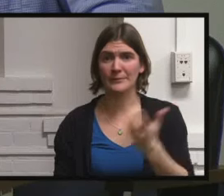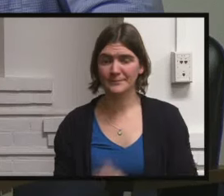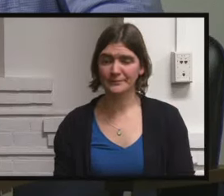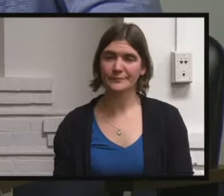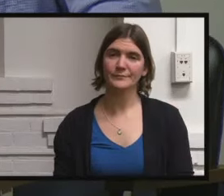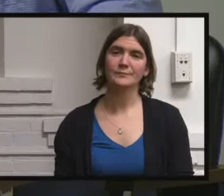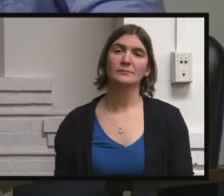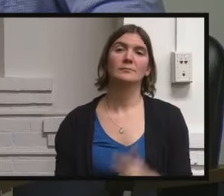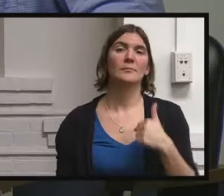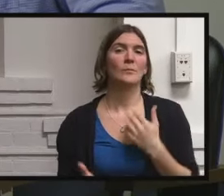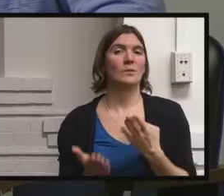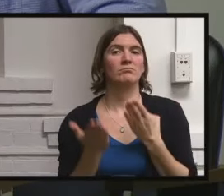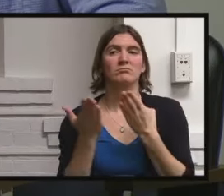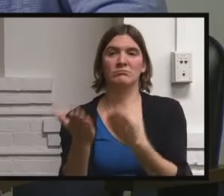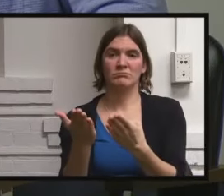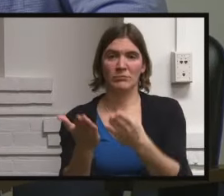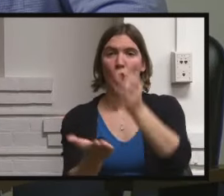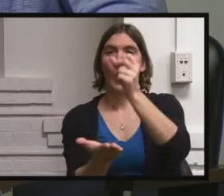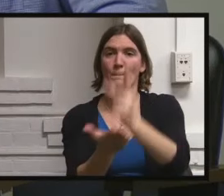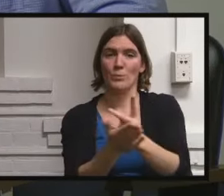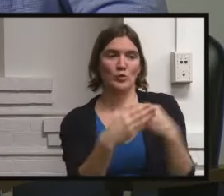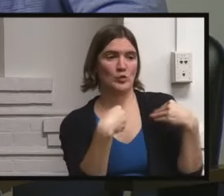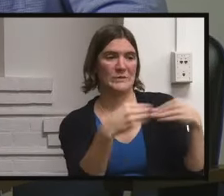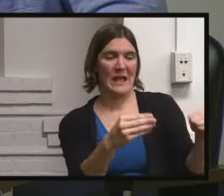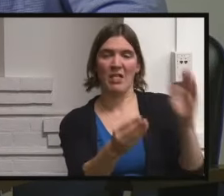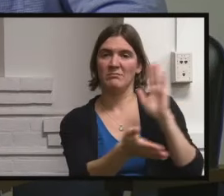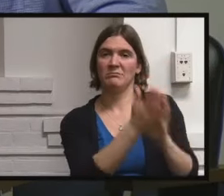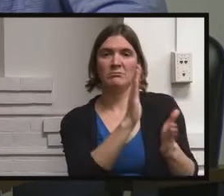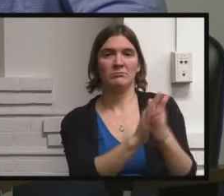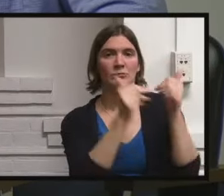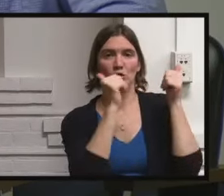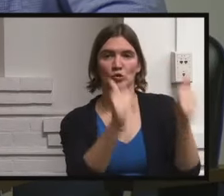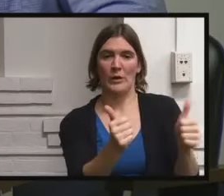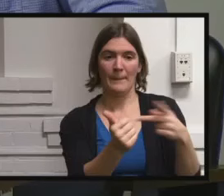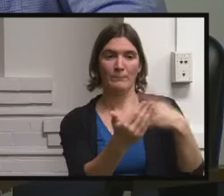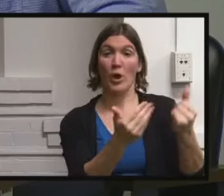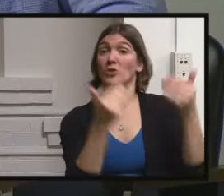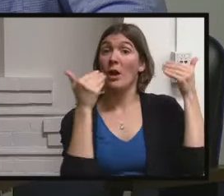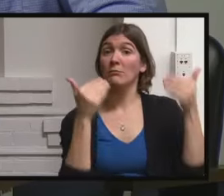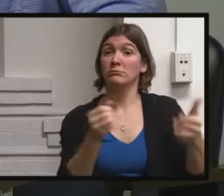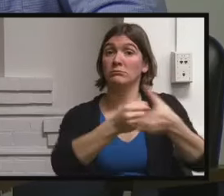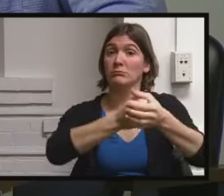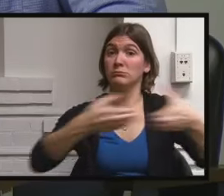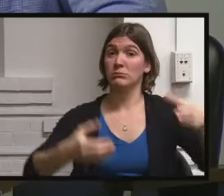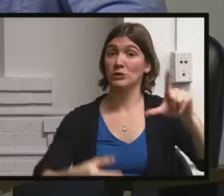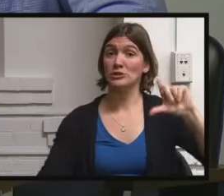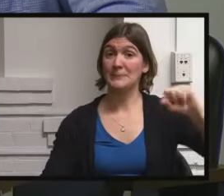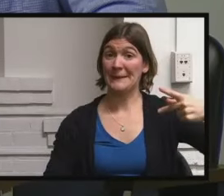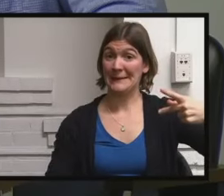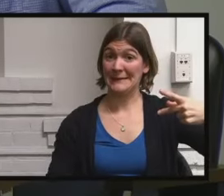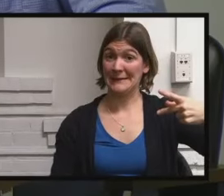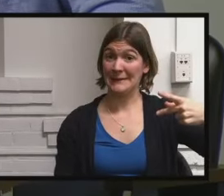the recommendation is that you approve the sale, which would allow the project to move forward.